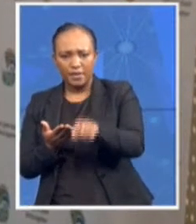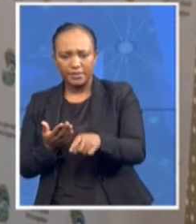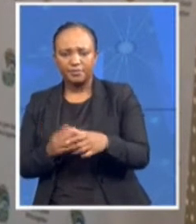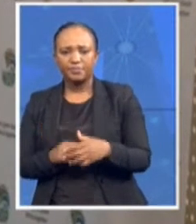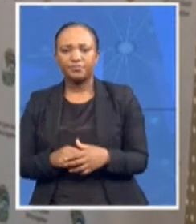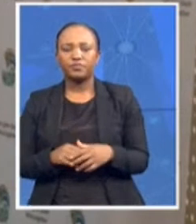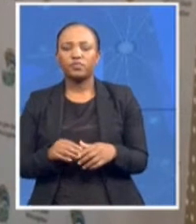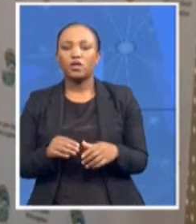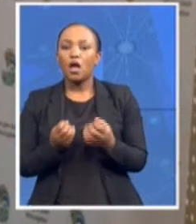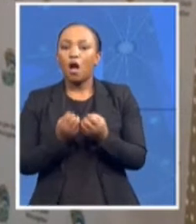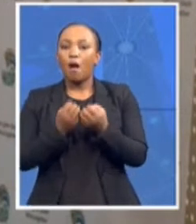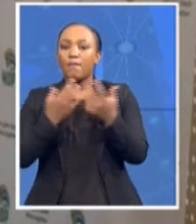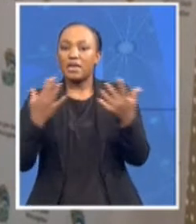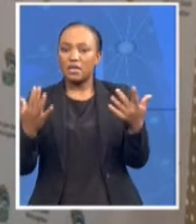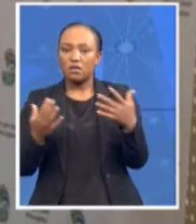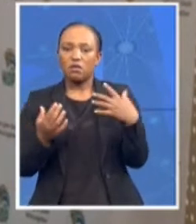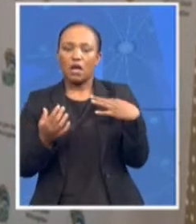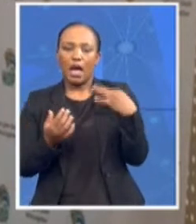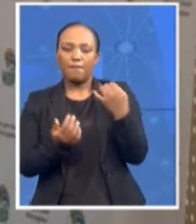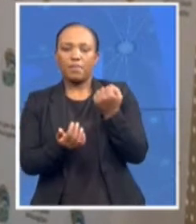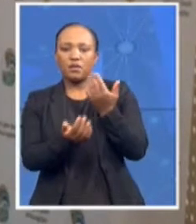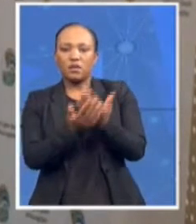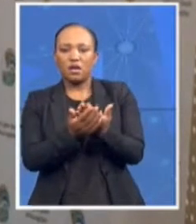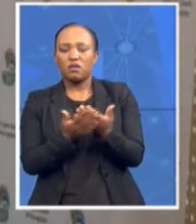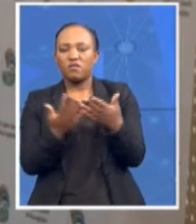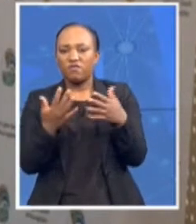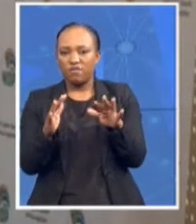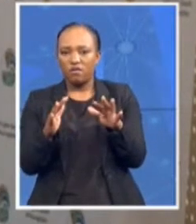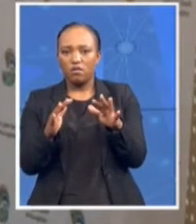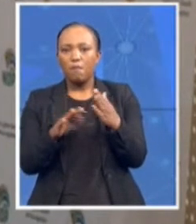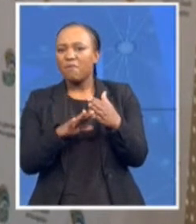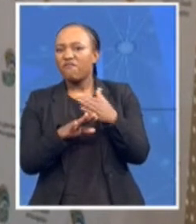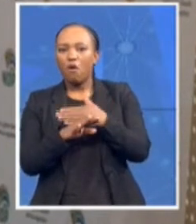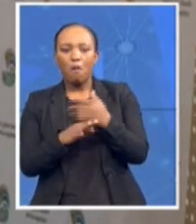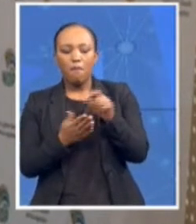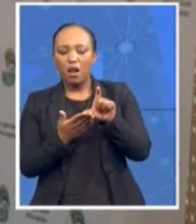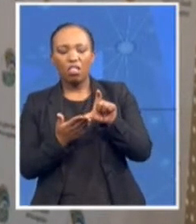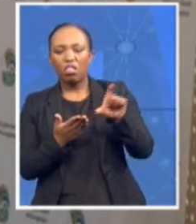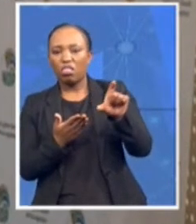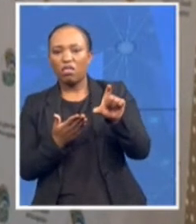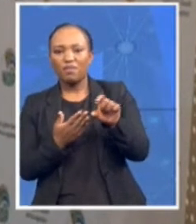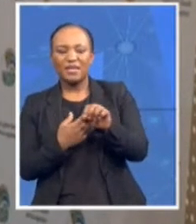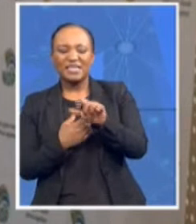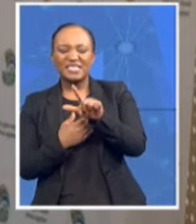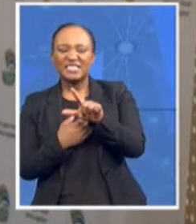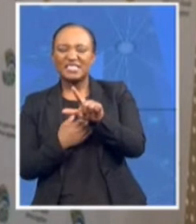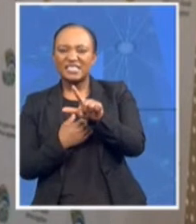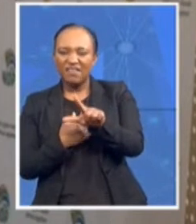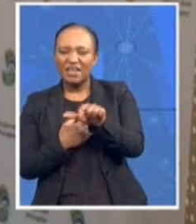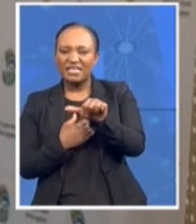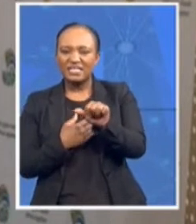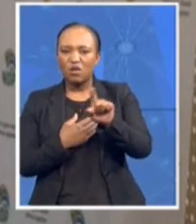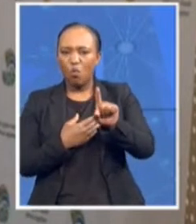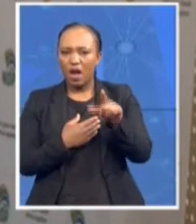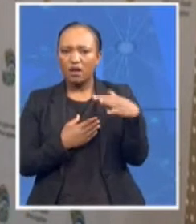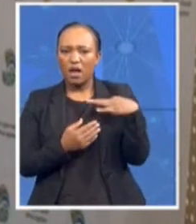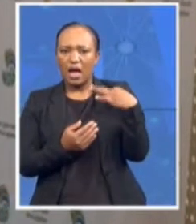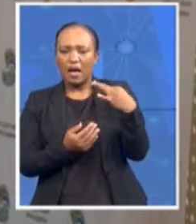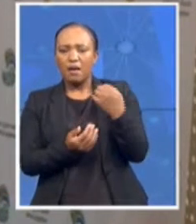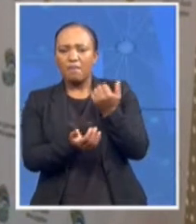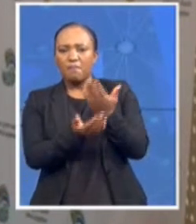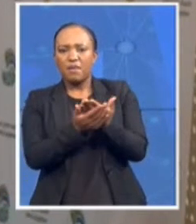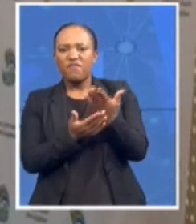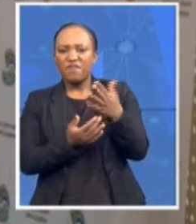that had not been allocated the funding, we were sitting at about 761 applications that had been left out and not allocated.